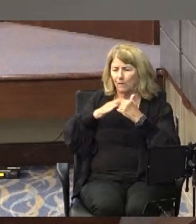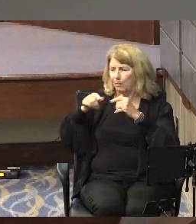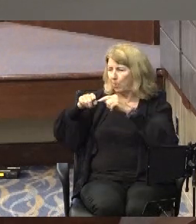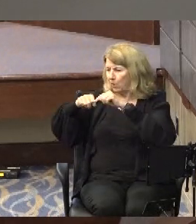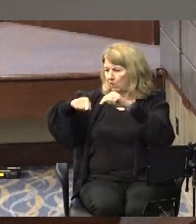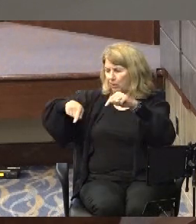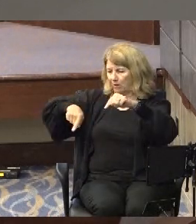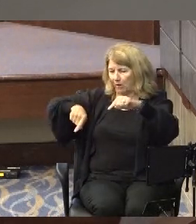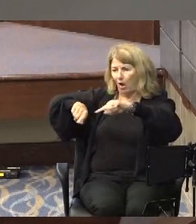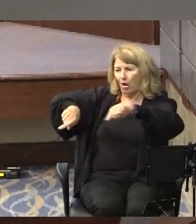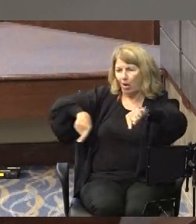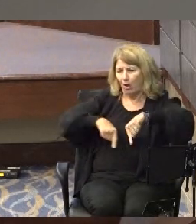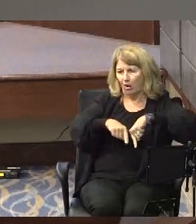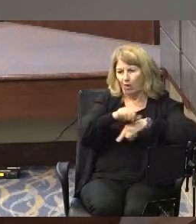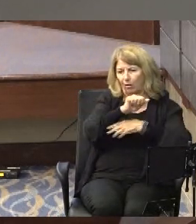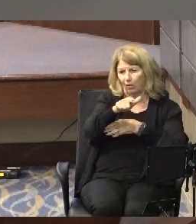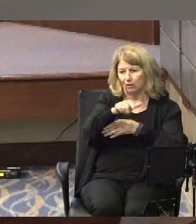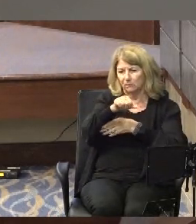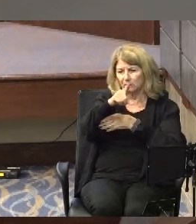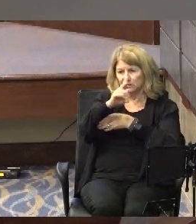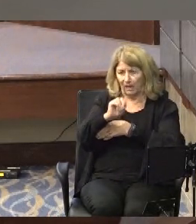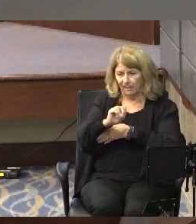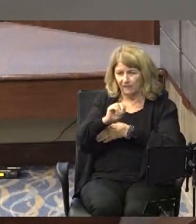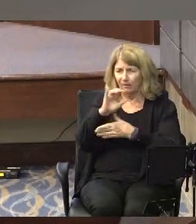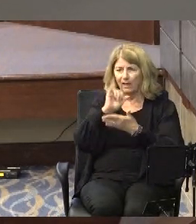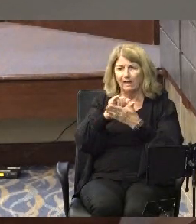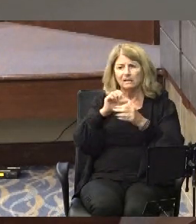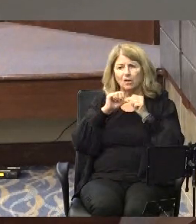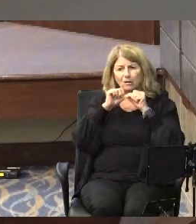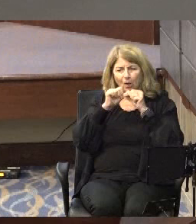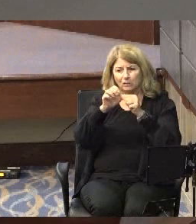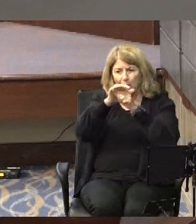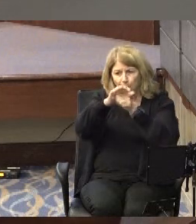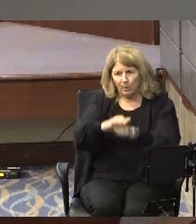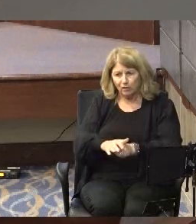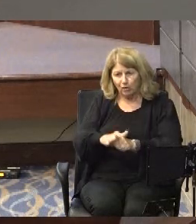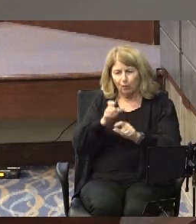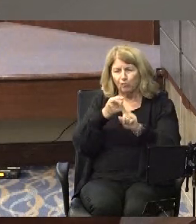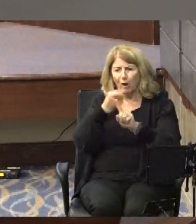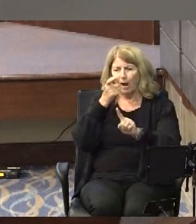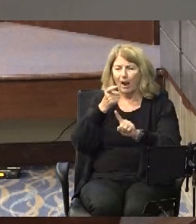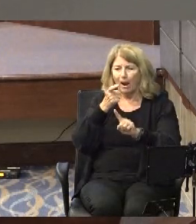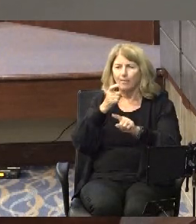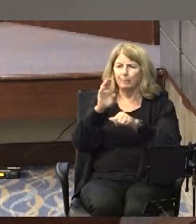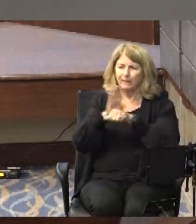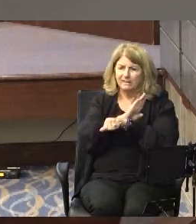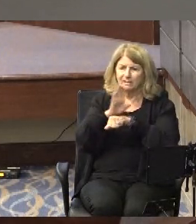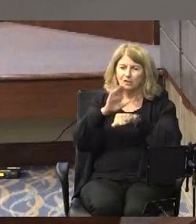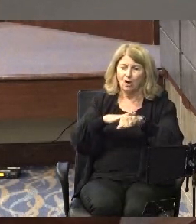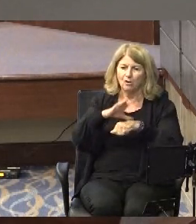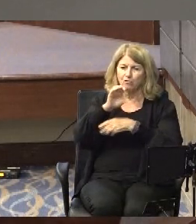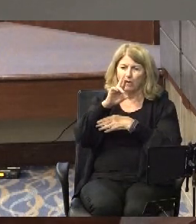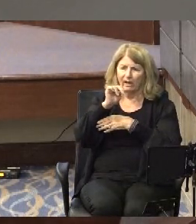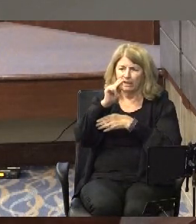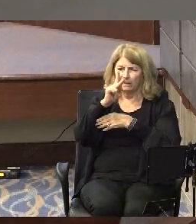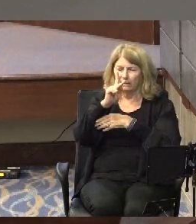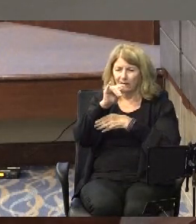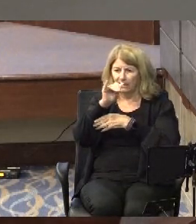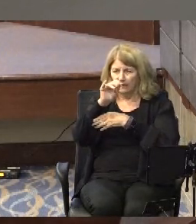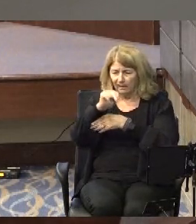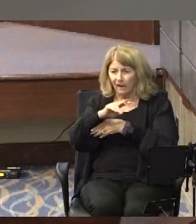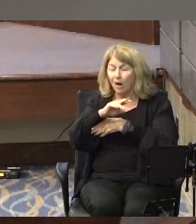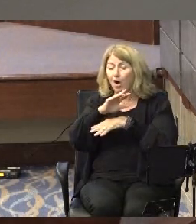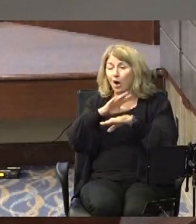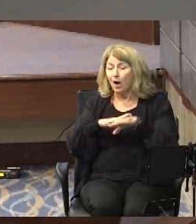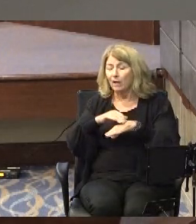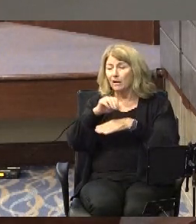commercial development, and it is under constant pressure from commercial properties on Franklin and Waco Drive. In order